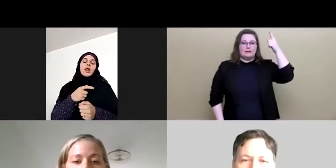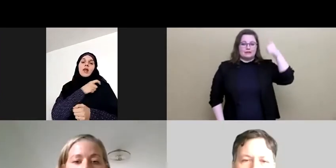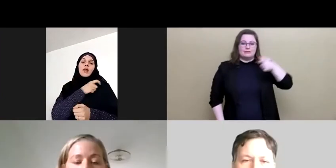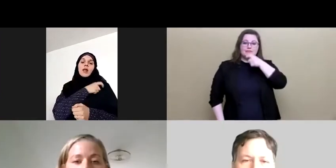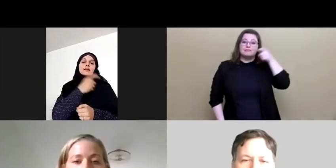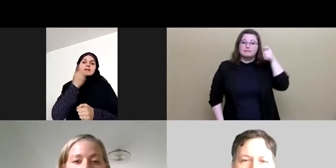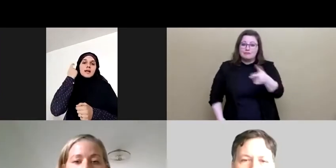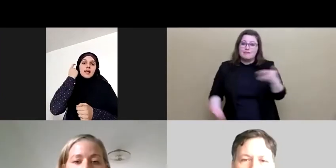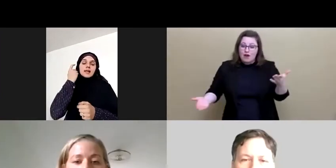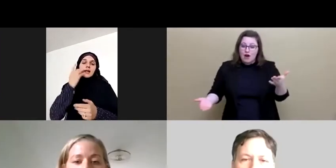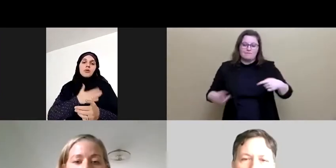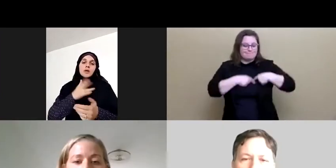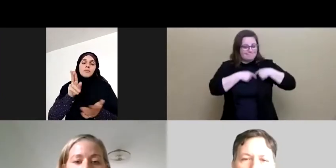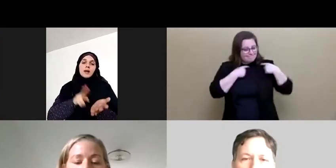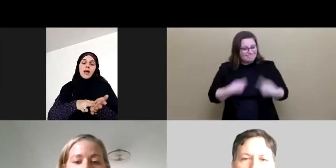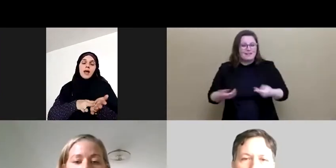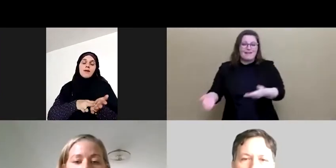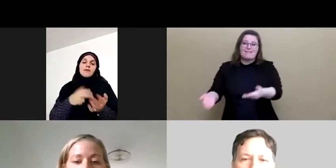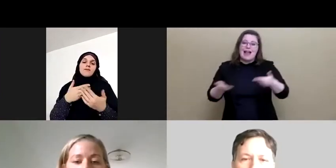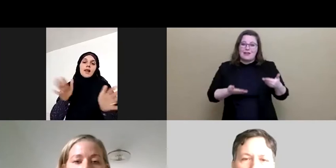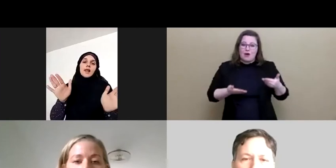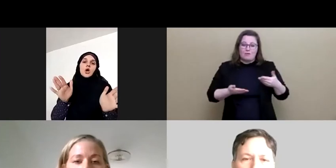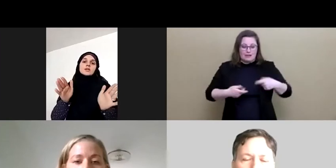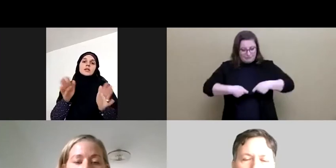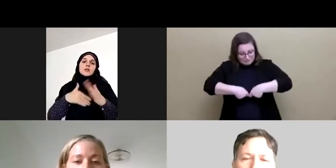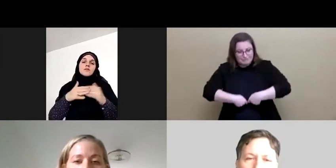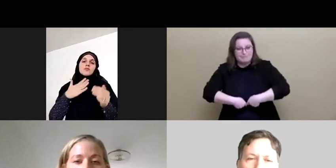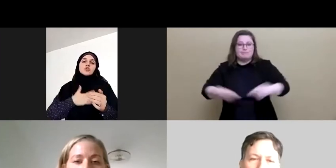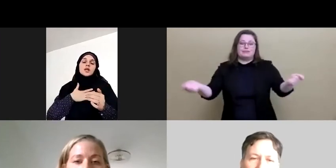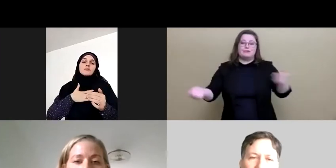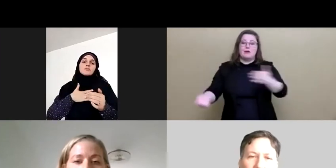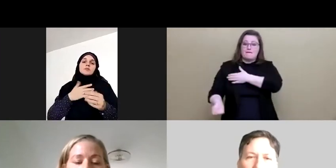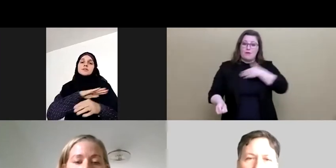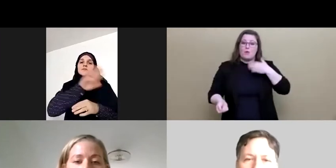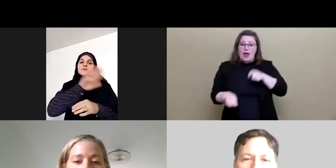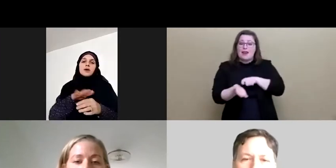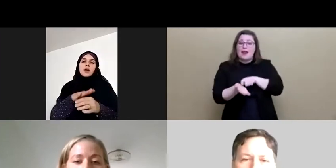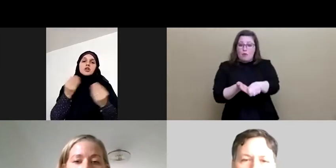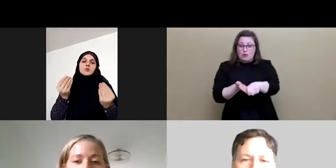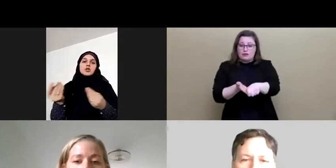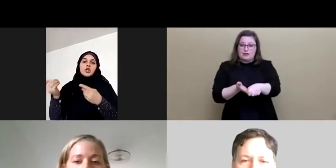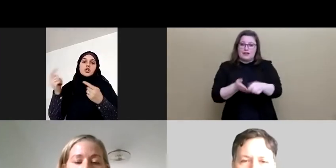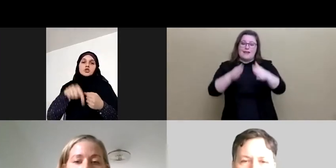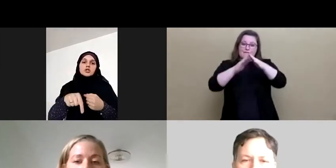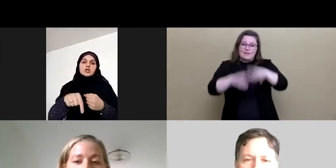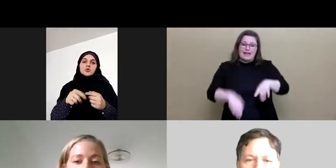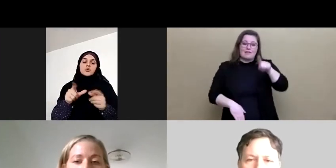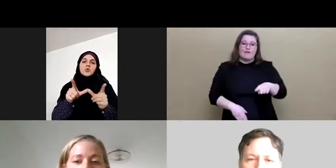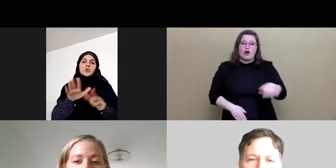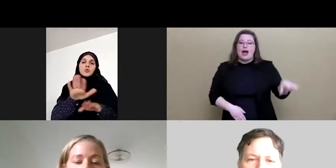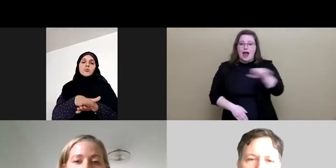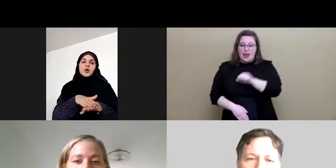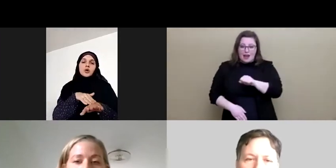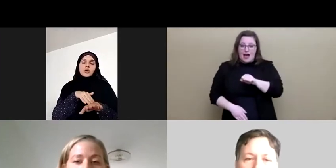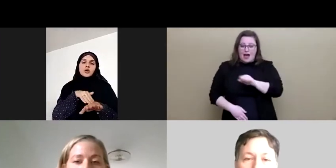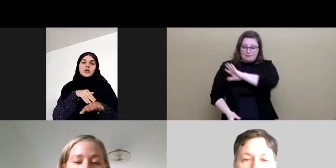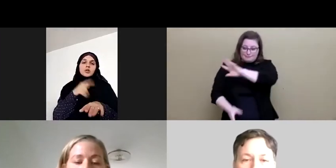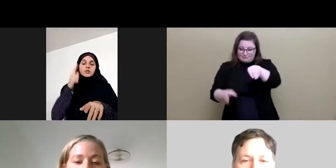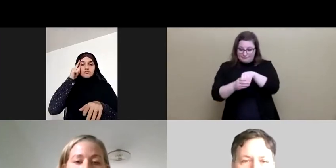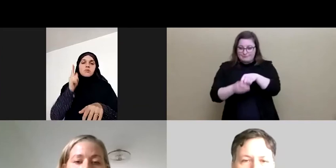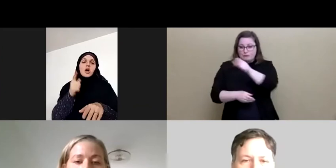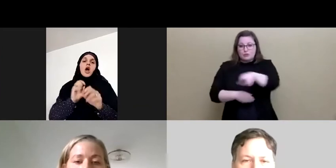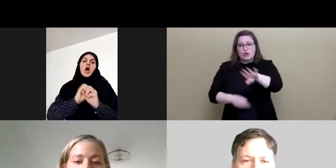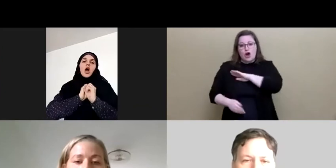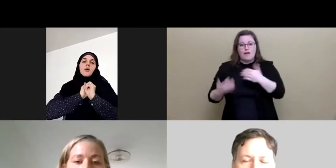most welcome to this launch of my rights report, Peace for All, Inclusion of Persons with Disabilities in